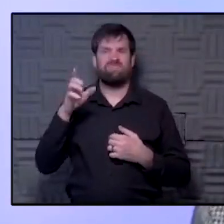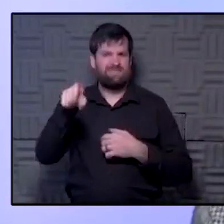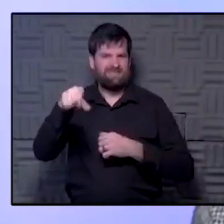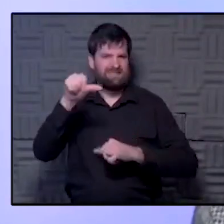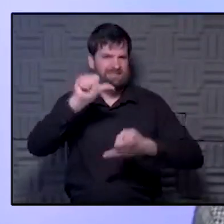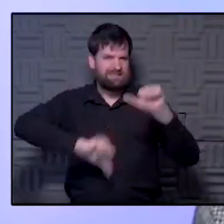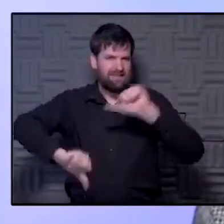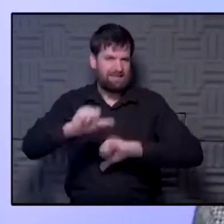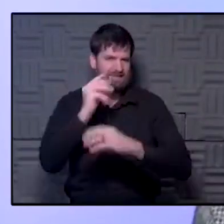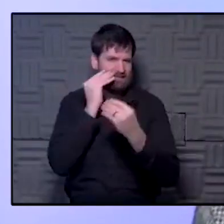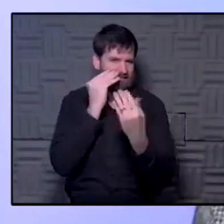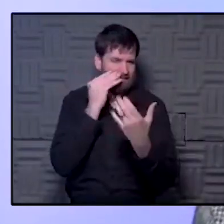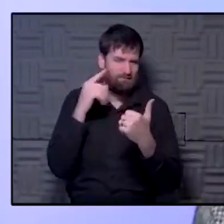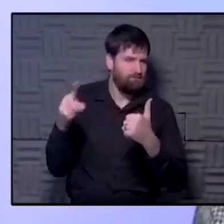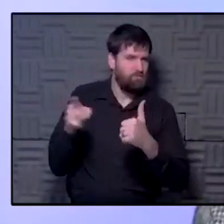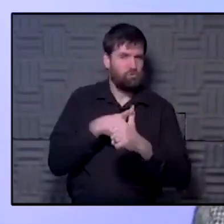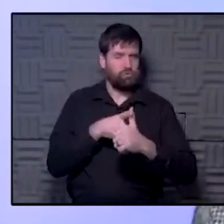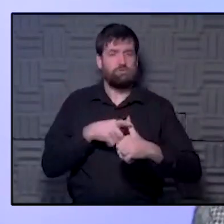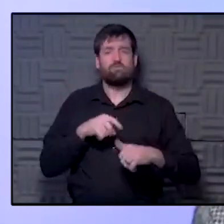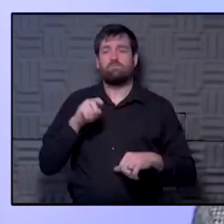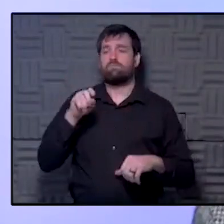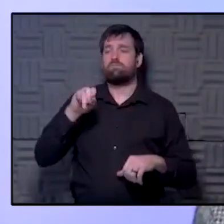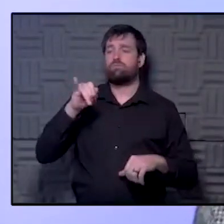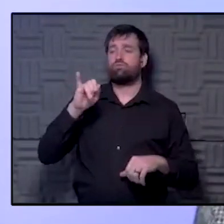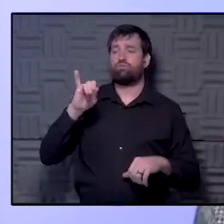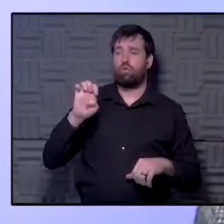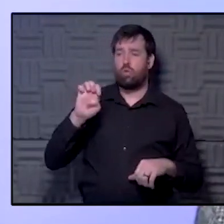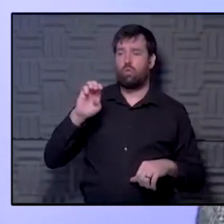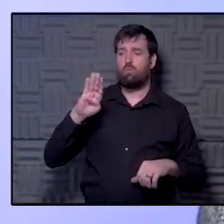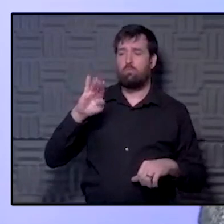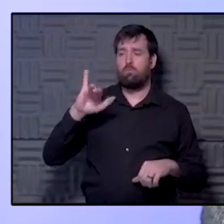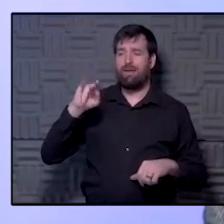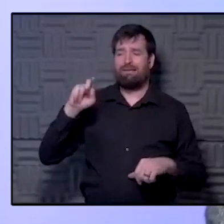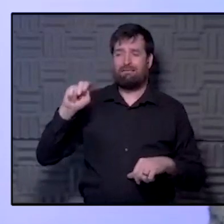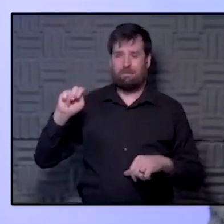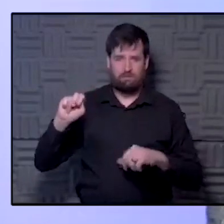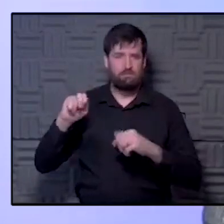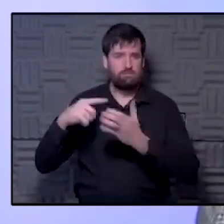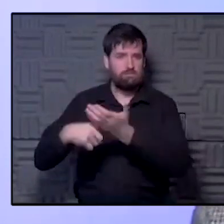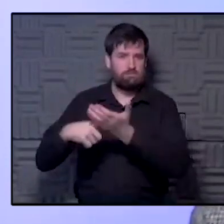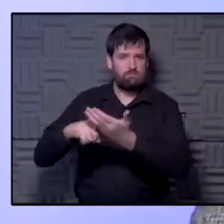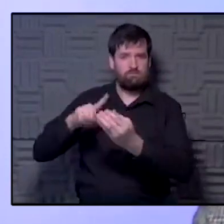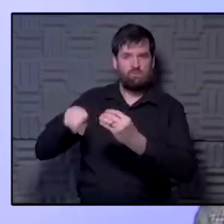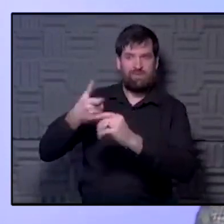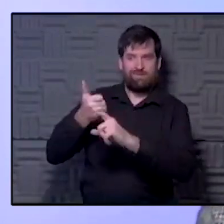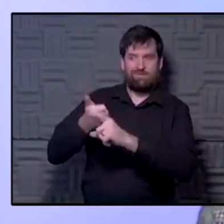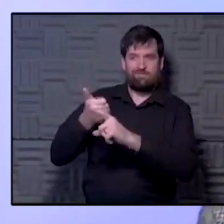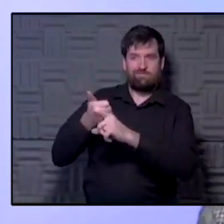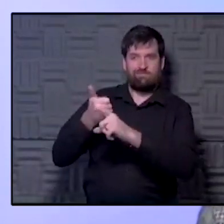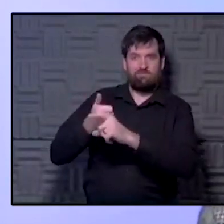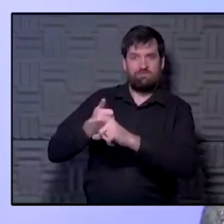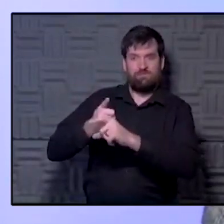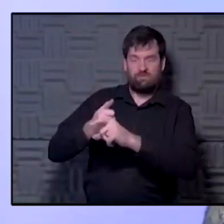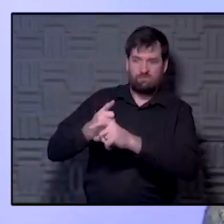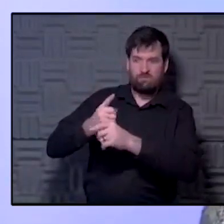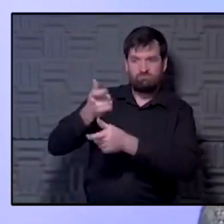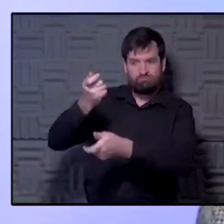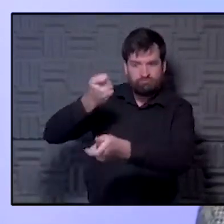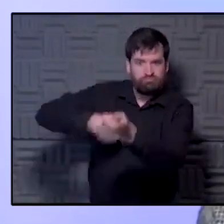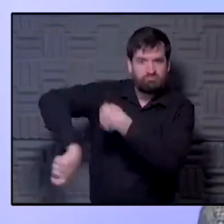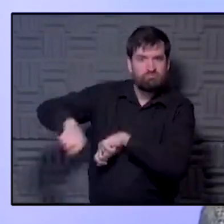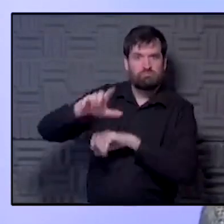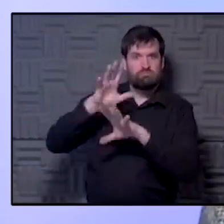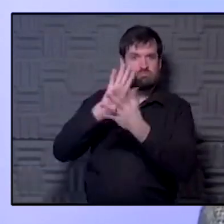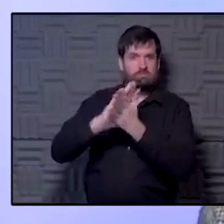behind that. You know, I think we heard Joe Biden talk about potentially when he's inaugurated that he might release all the